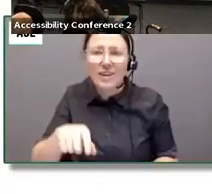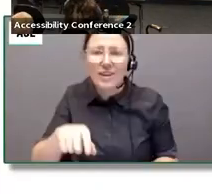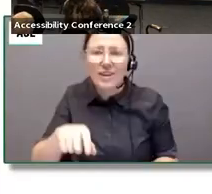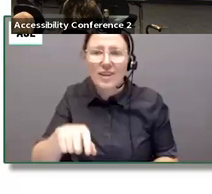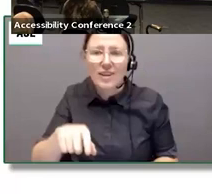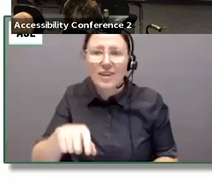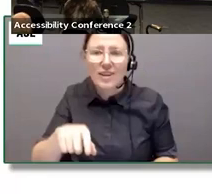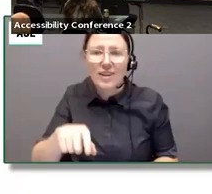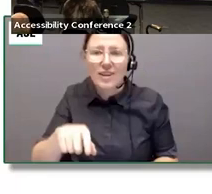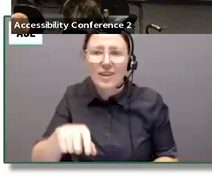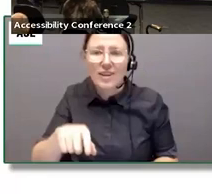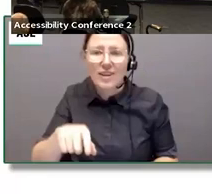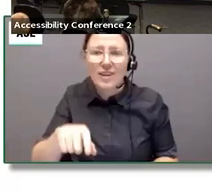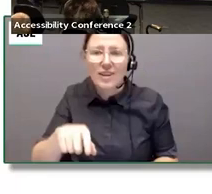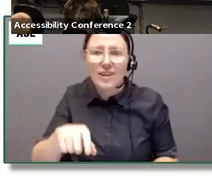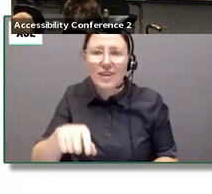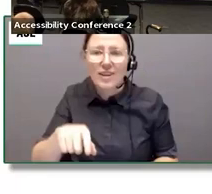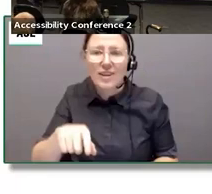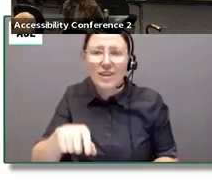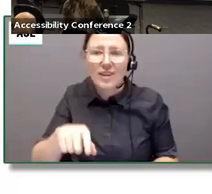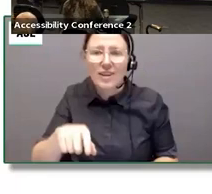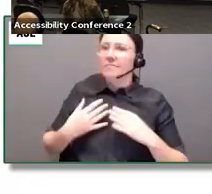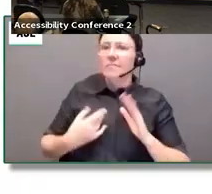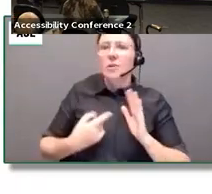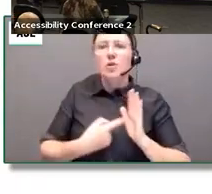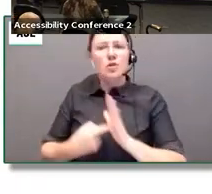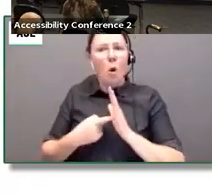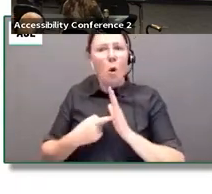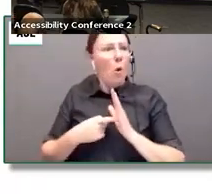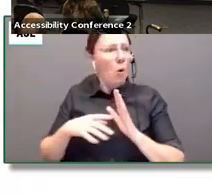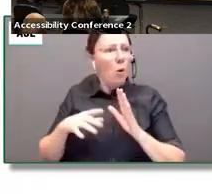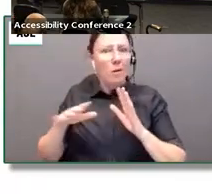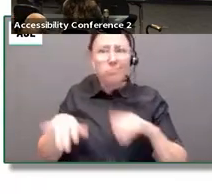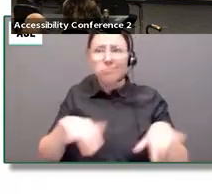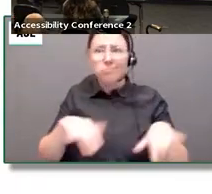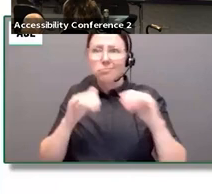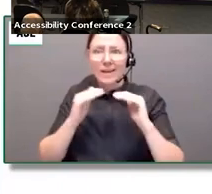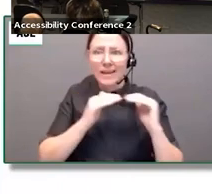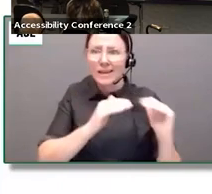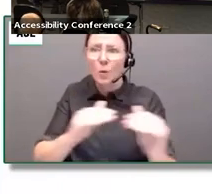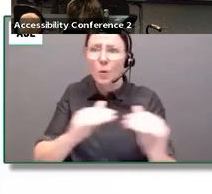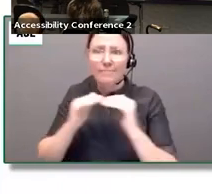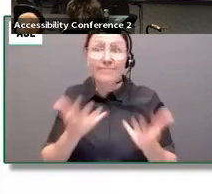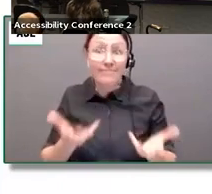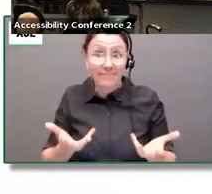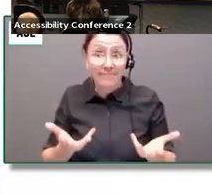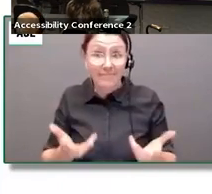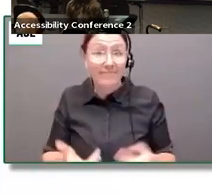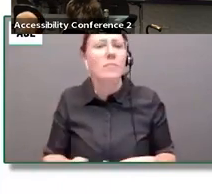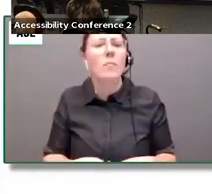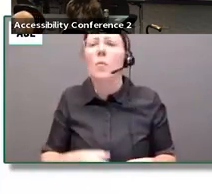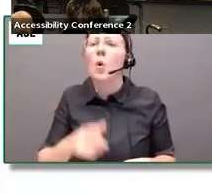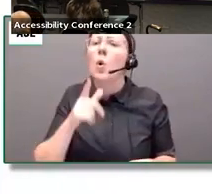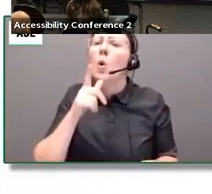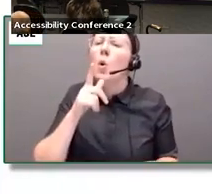with Mayan just closing with some closing remarks. Who has access to the outdoors? Who has the